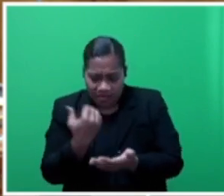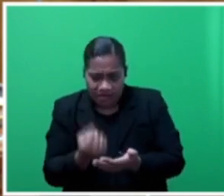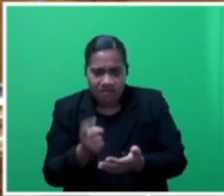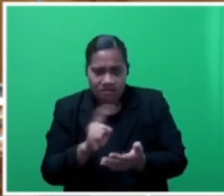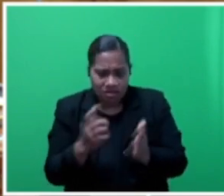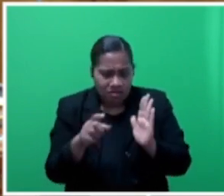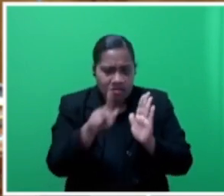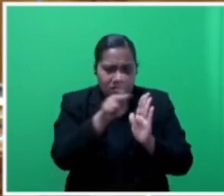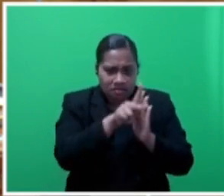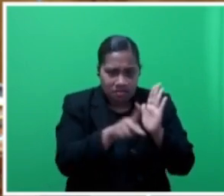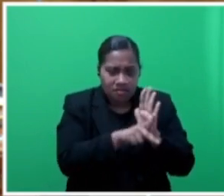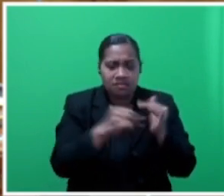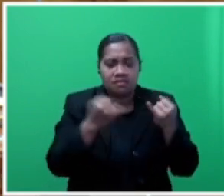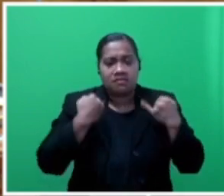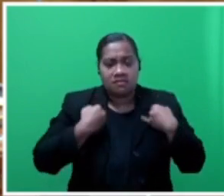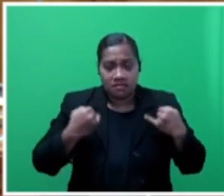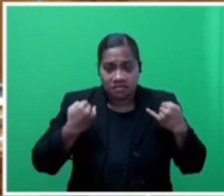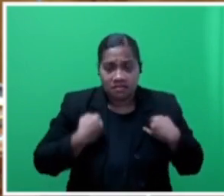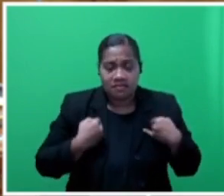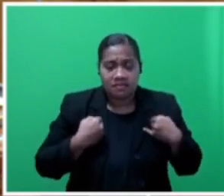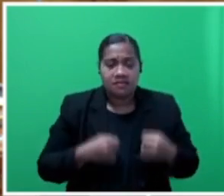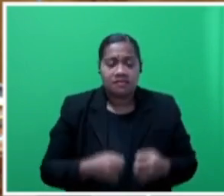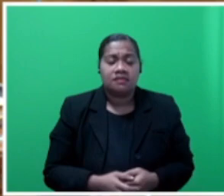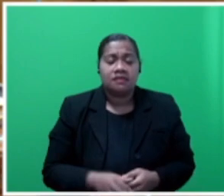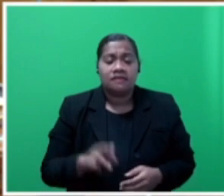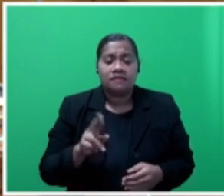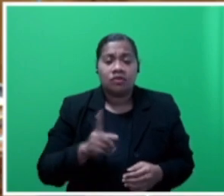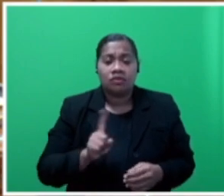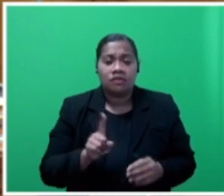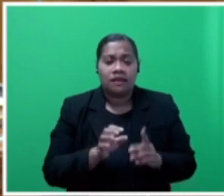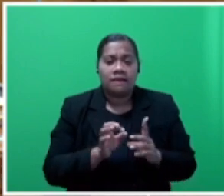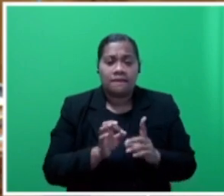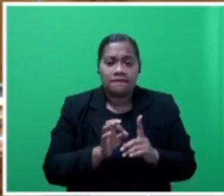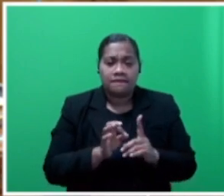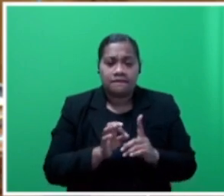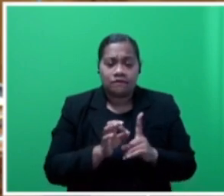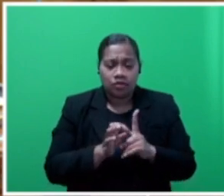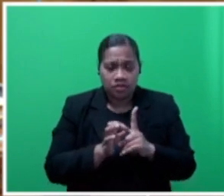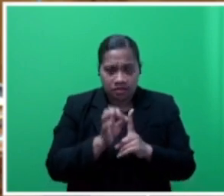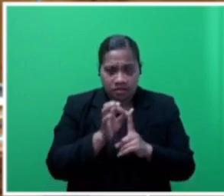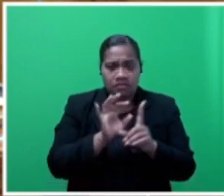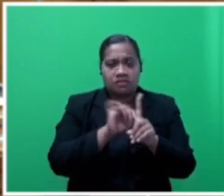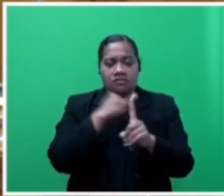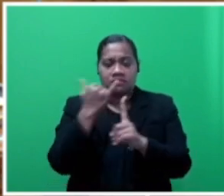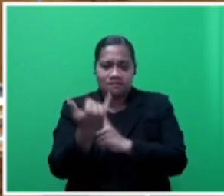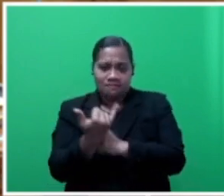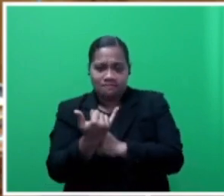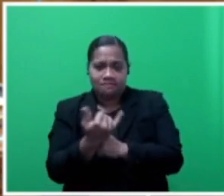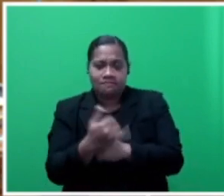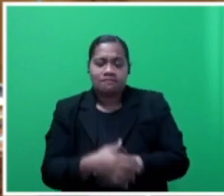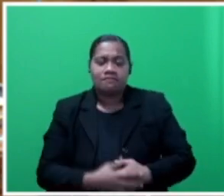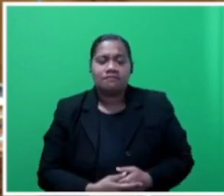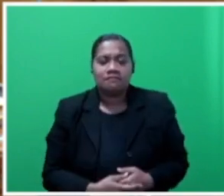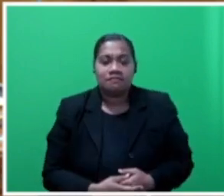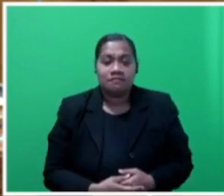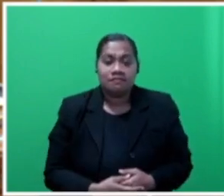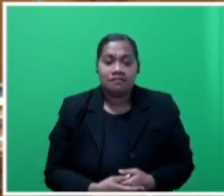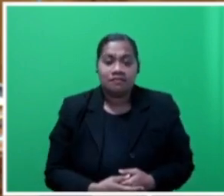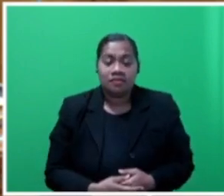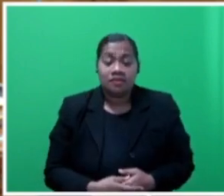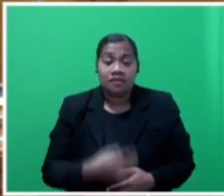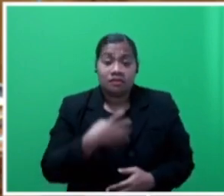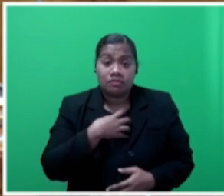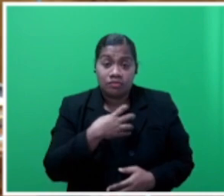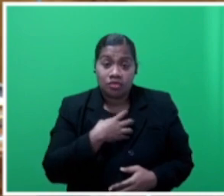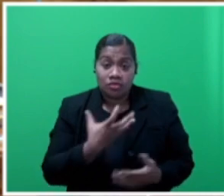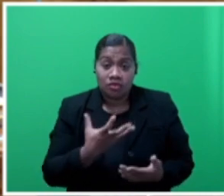for implementation for the progress of society. Moreover, a sound